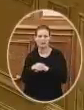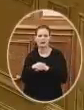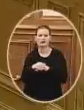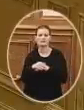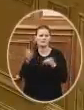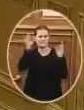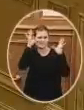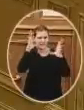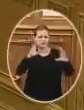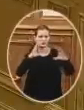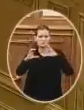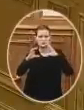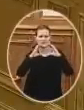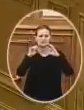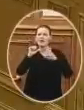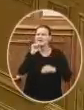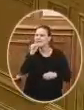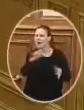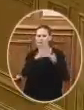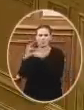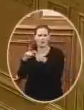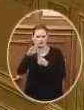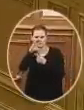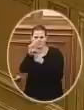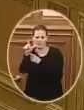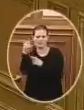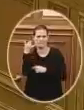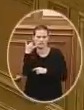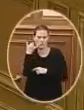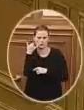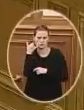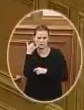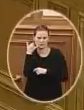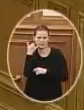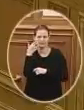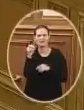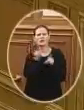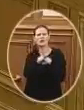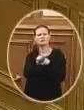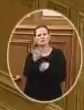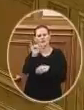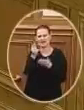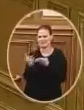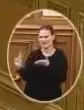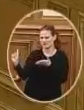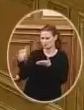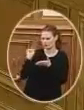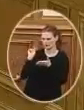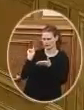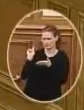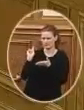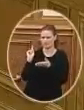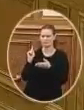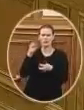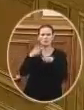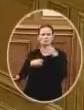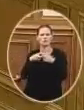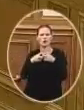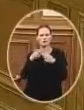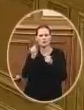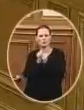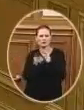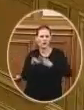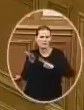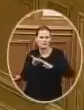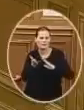not connected to cell phones, and what was in the news a lot just last week, the problems of interoperability, so that